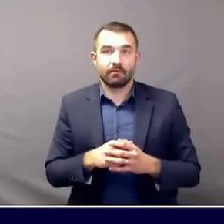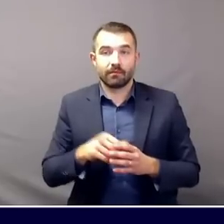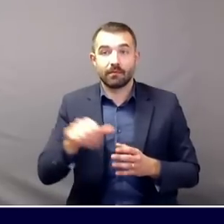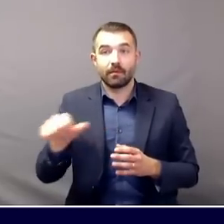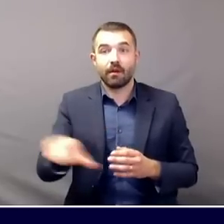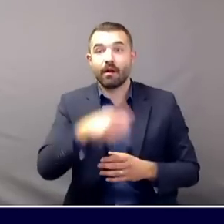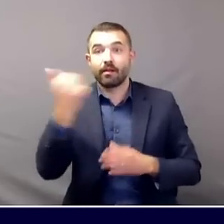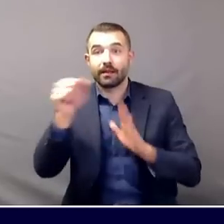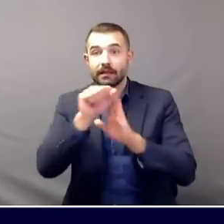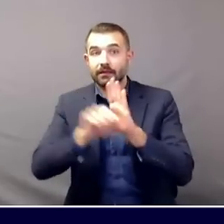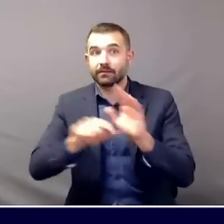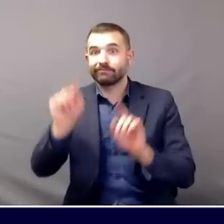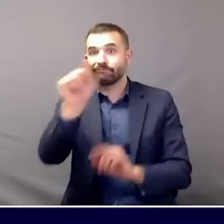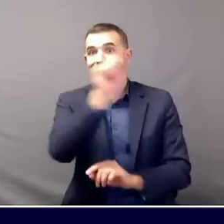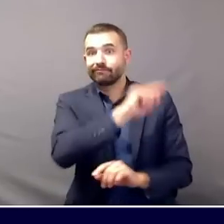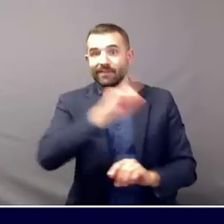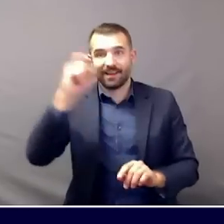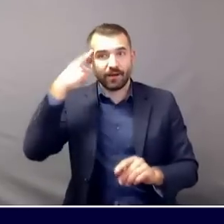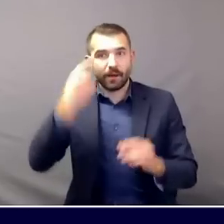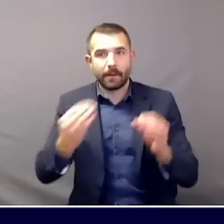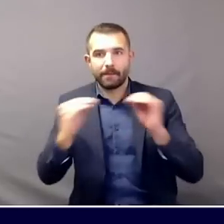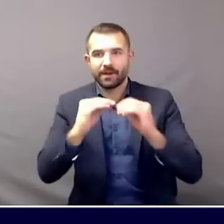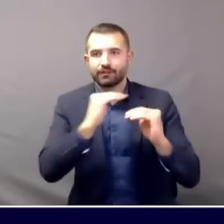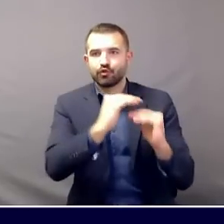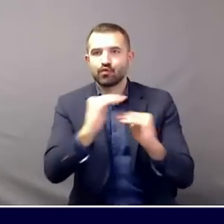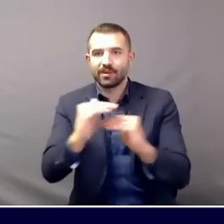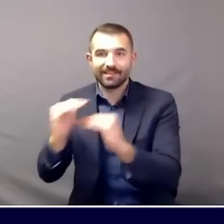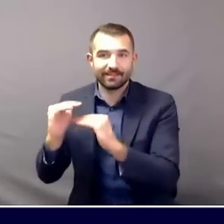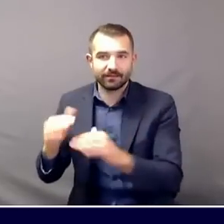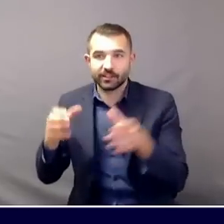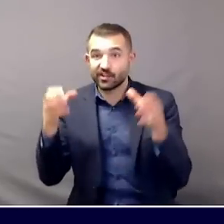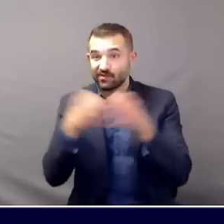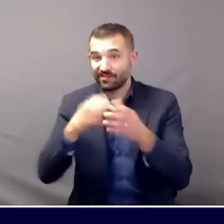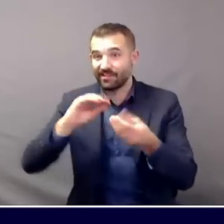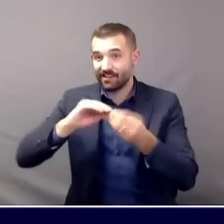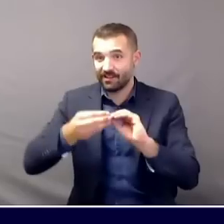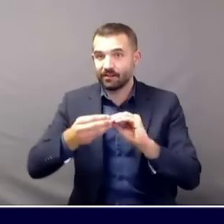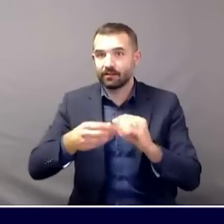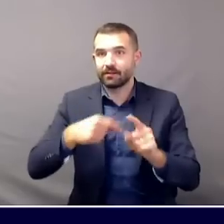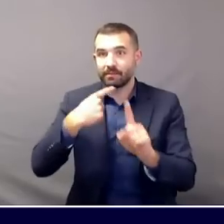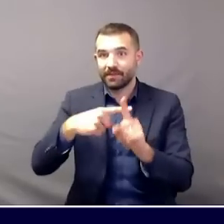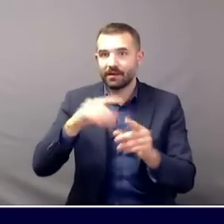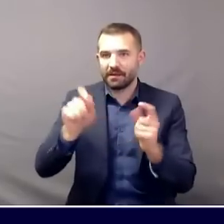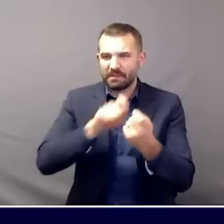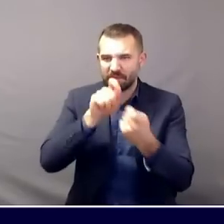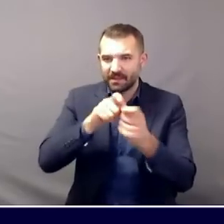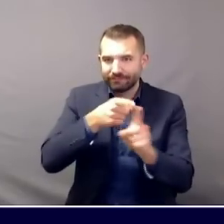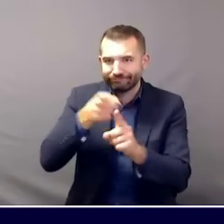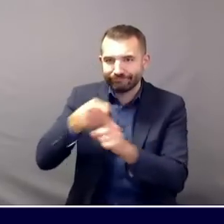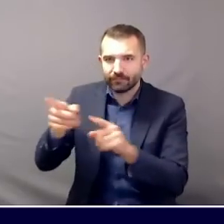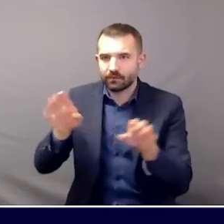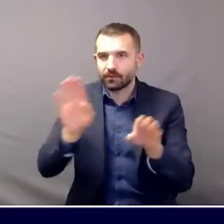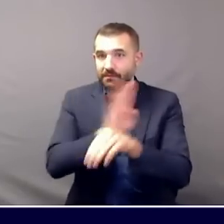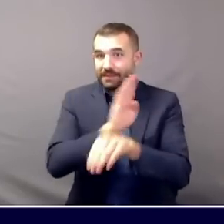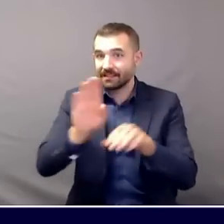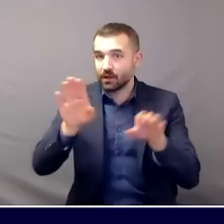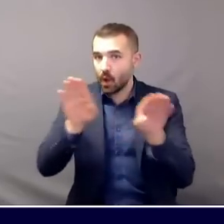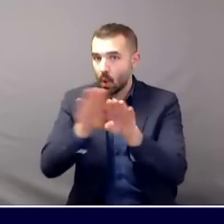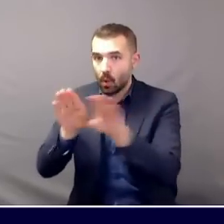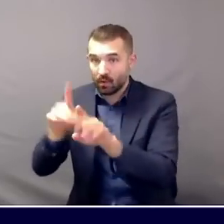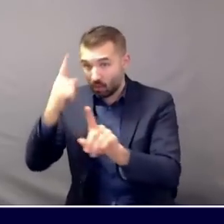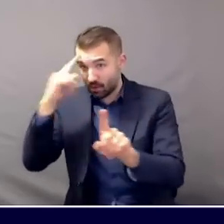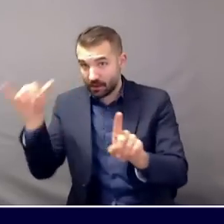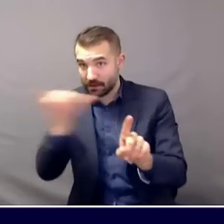gathering limits or closing certain kinds of businesses? We're discussing a lot of options. Thank you, Isha. You know, one of the